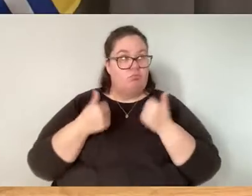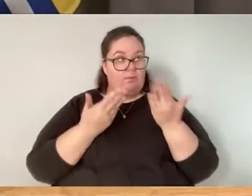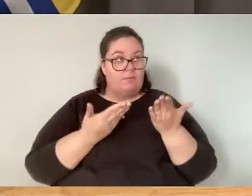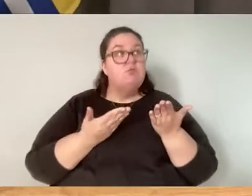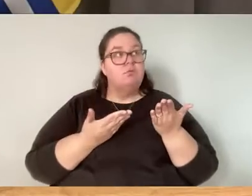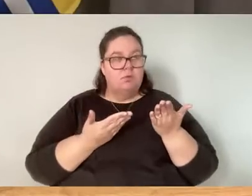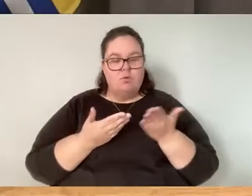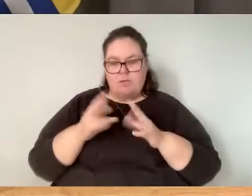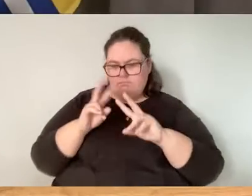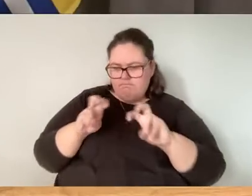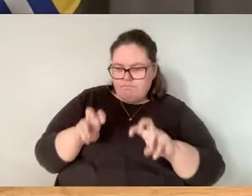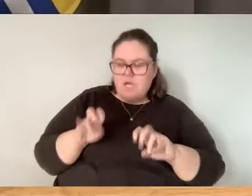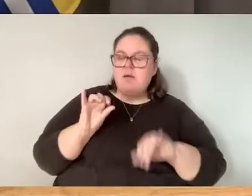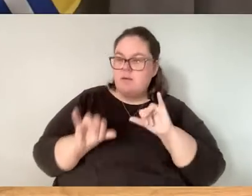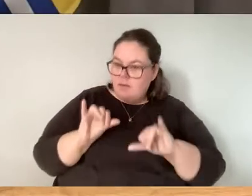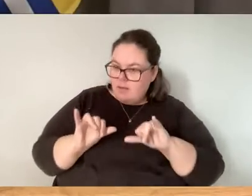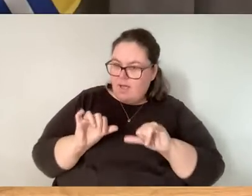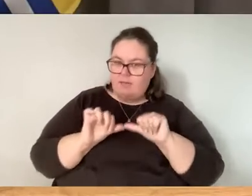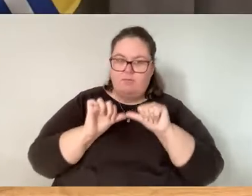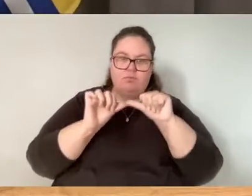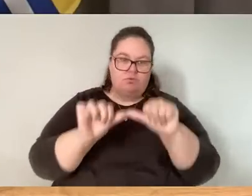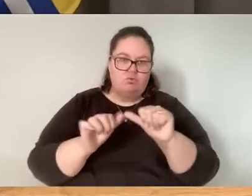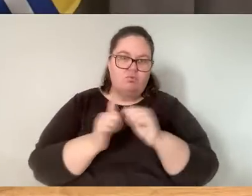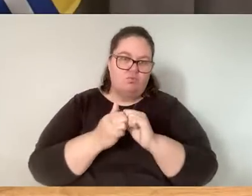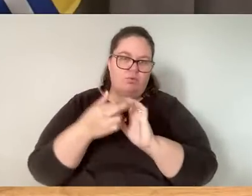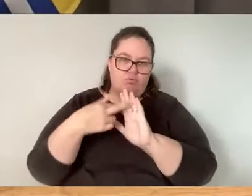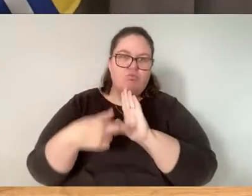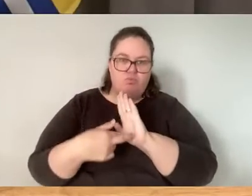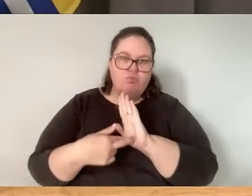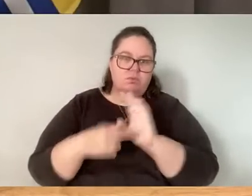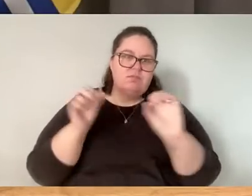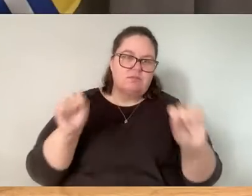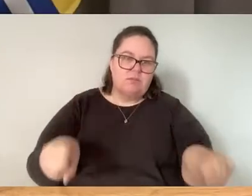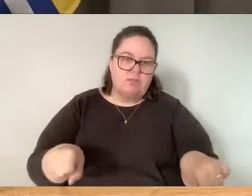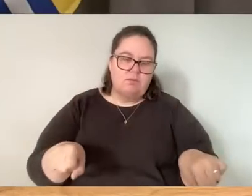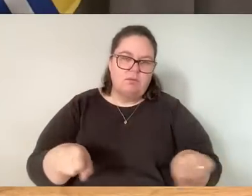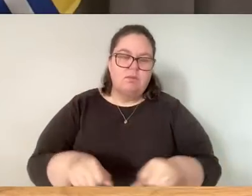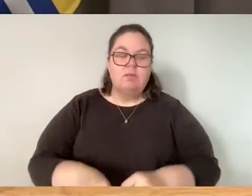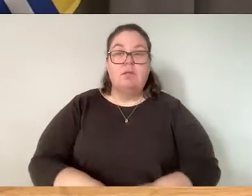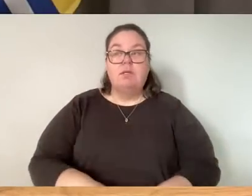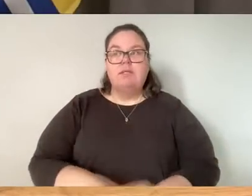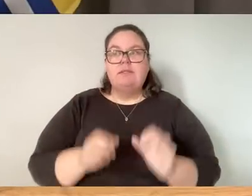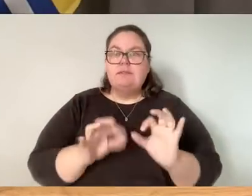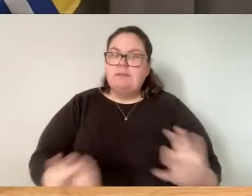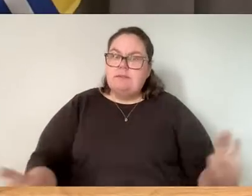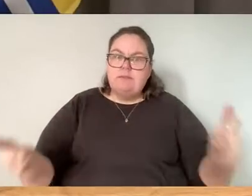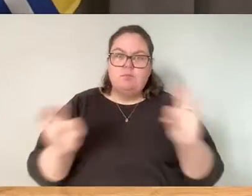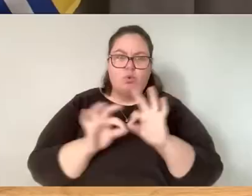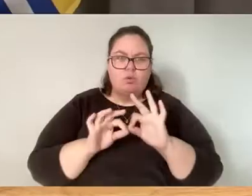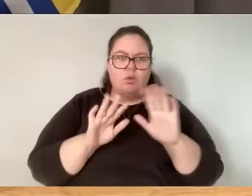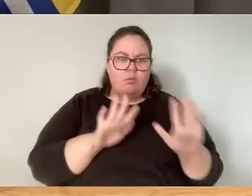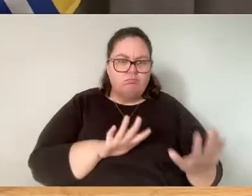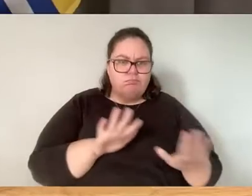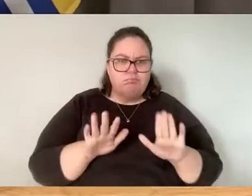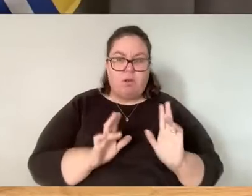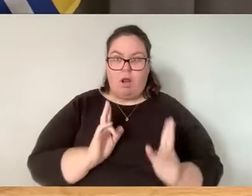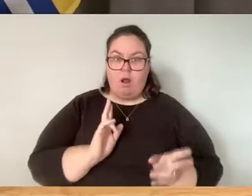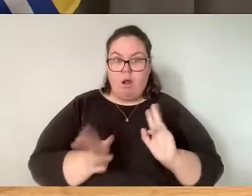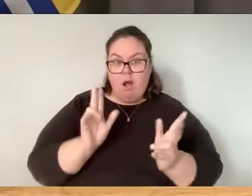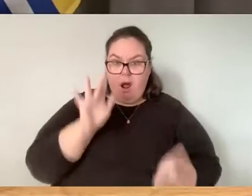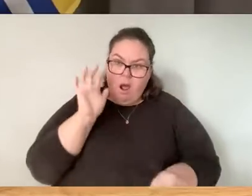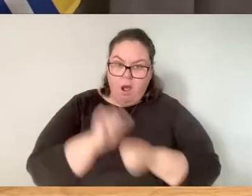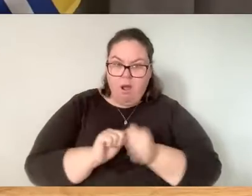to continue with the regulation. I mean, this is very important to take the time to listen to the people who